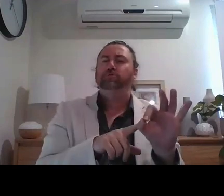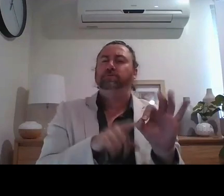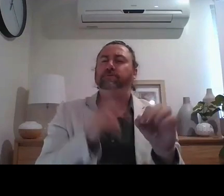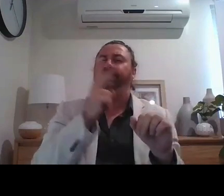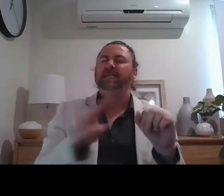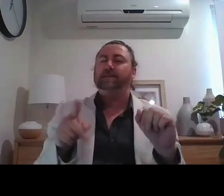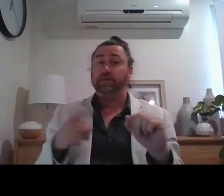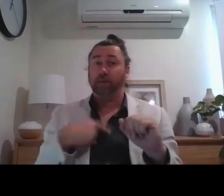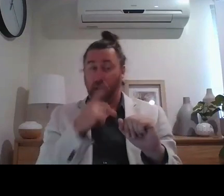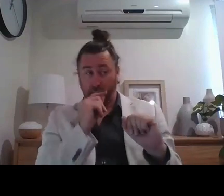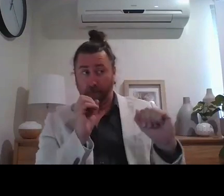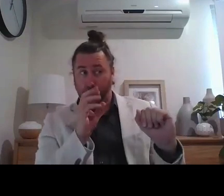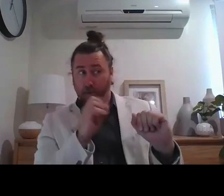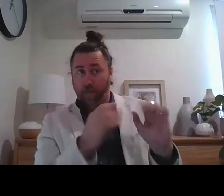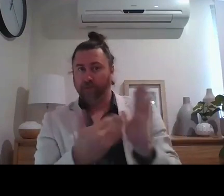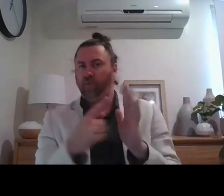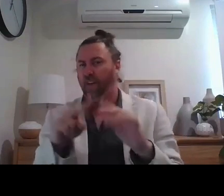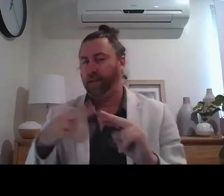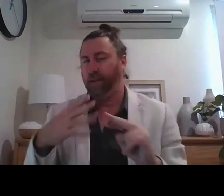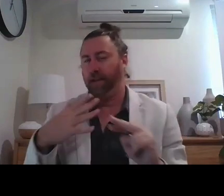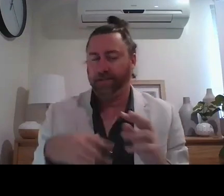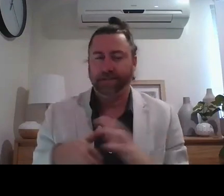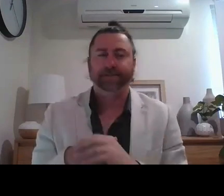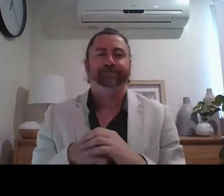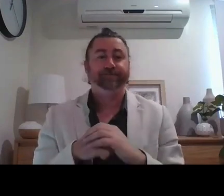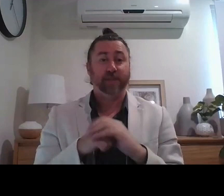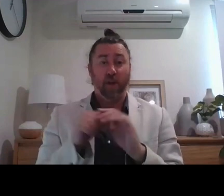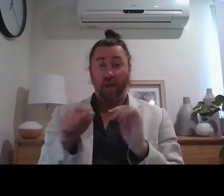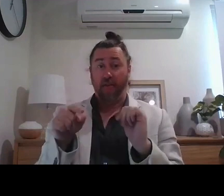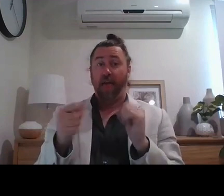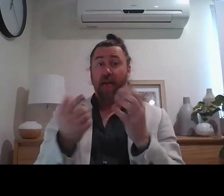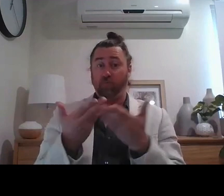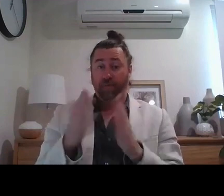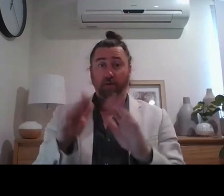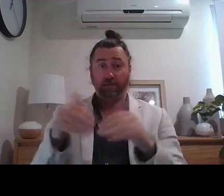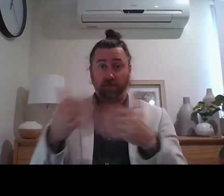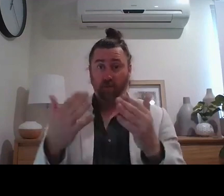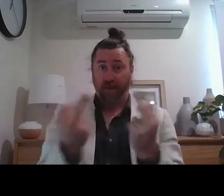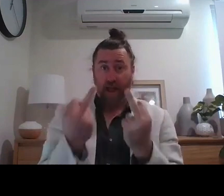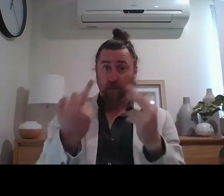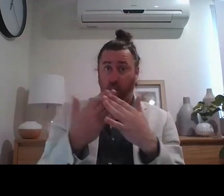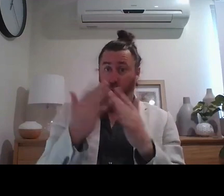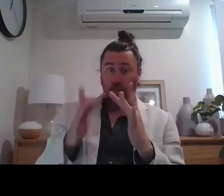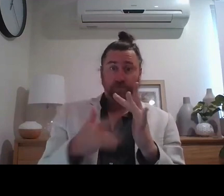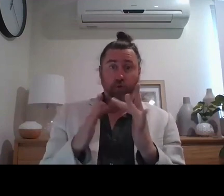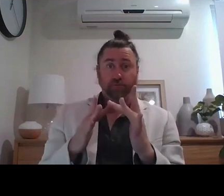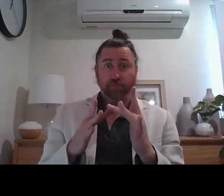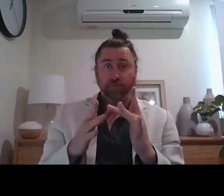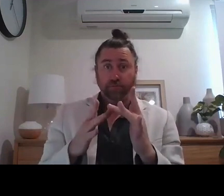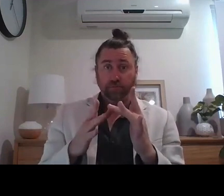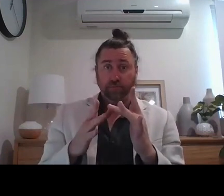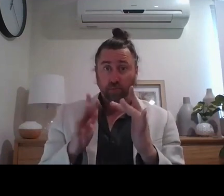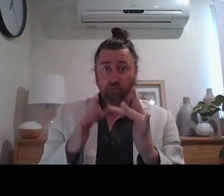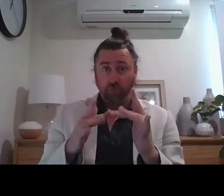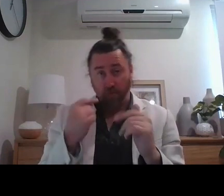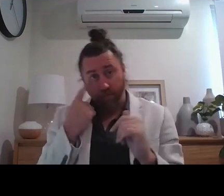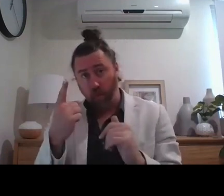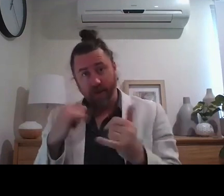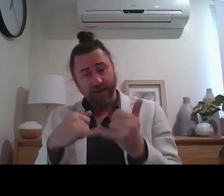have. So the provider manual, it's now available on the department's website. And again, it provides detail on all the star